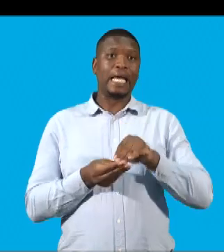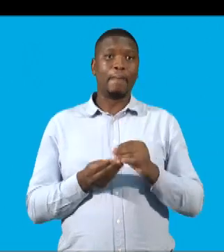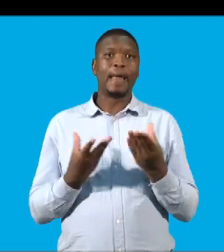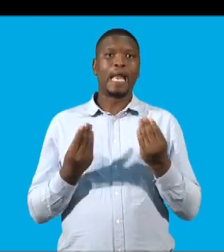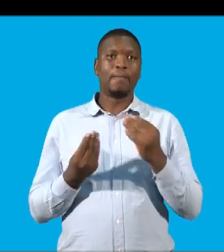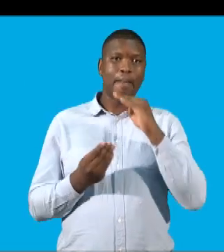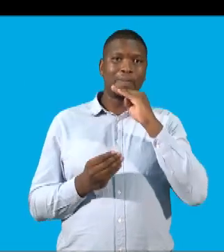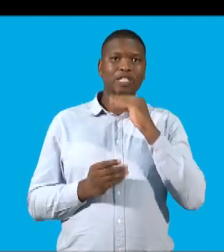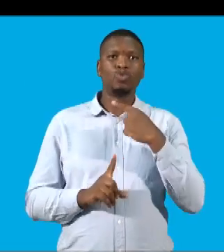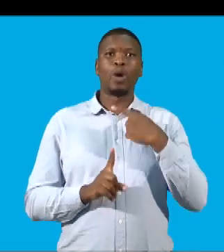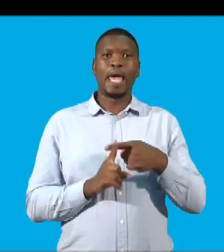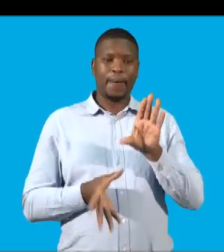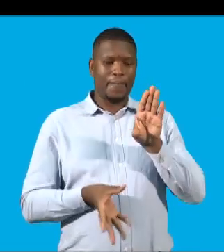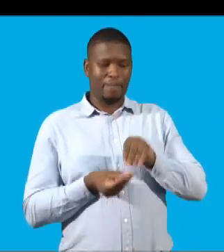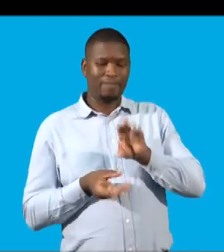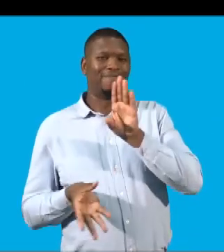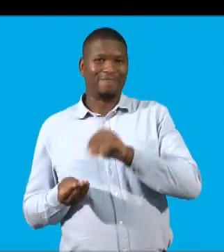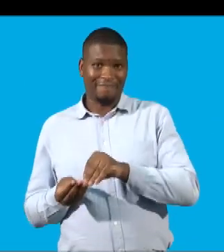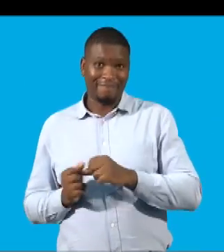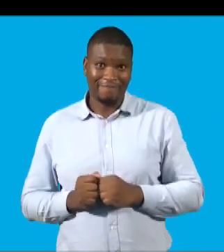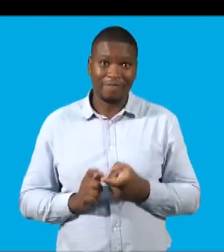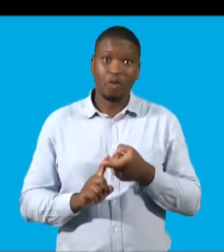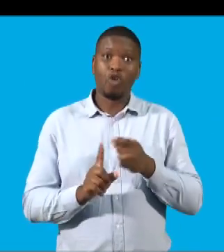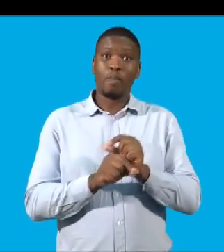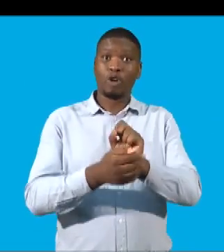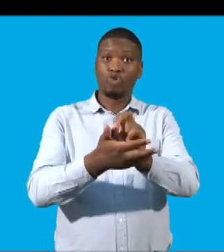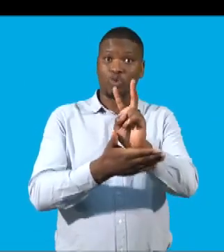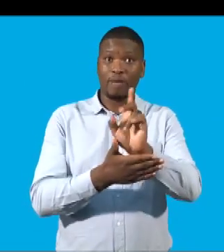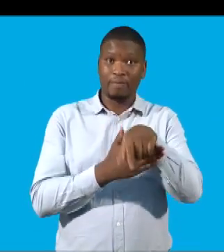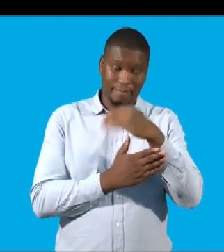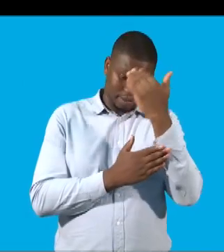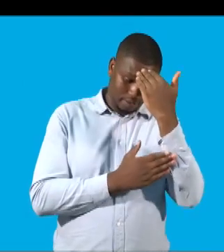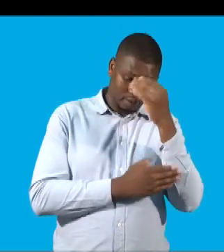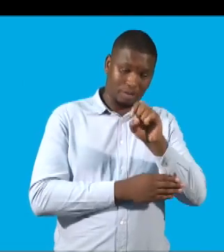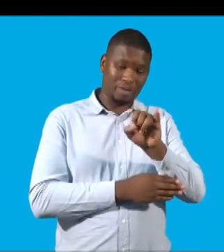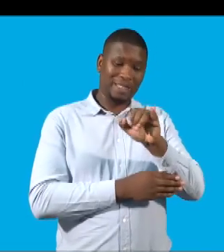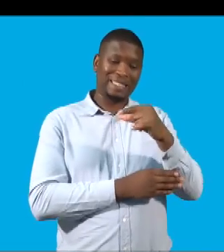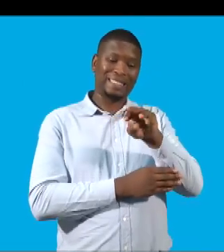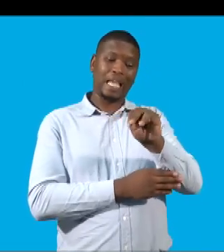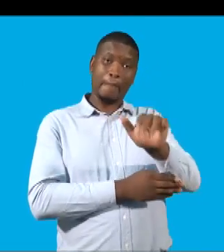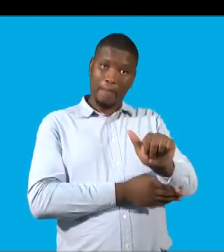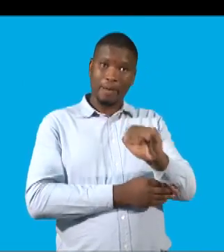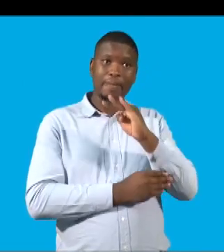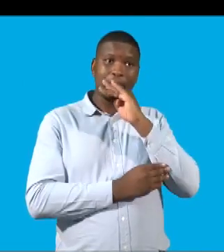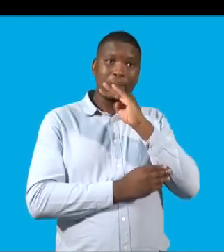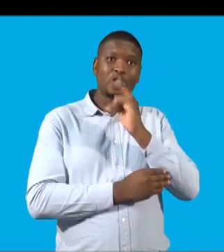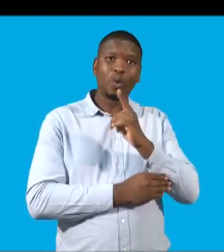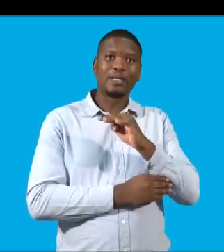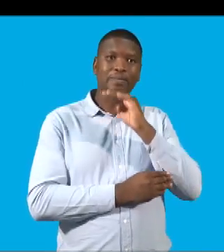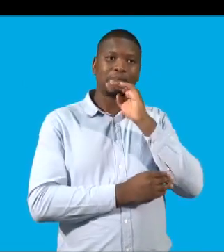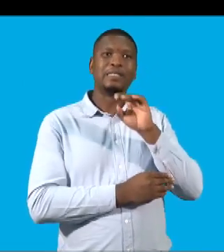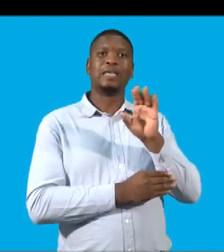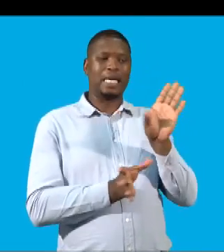numbers means to add those numbers up. And of course, from grade 12, we should know that the sigma notation means